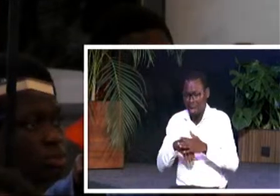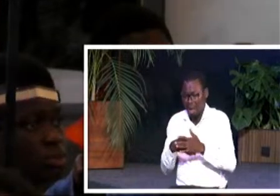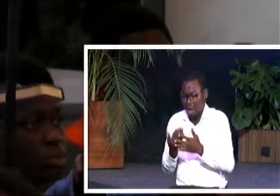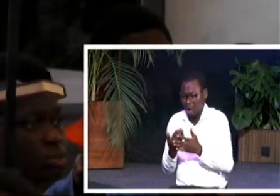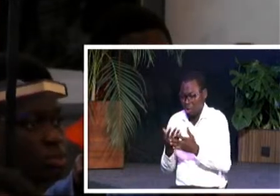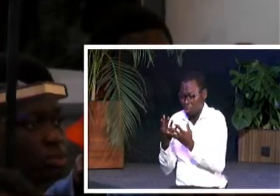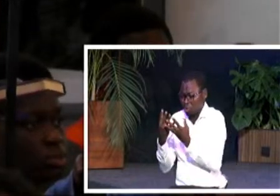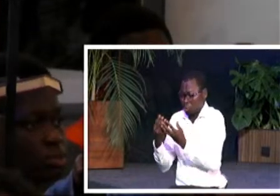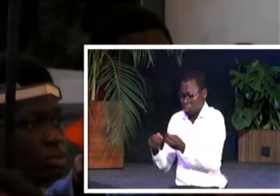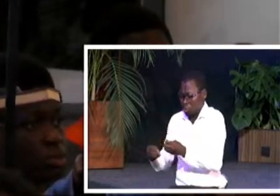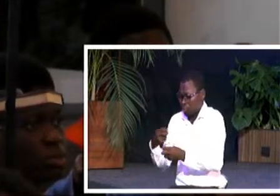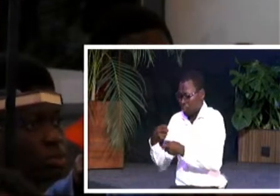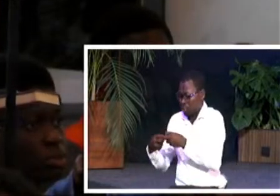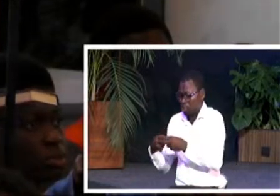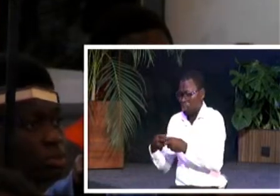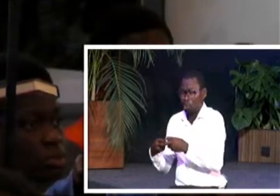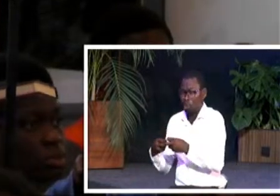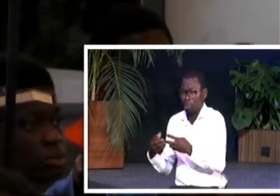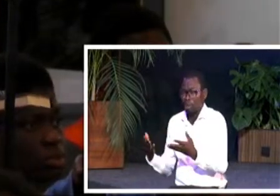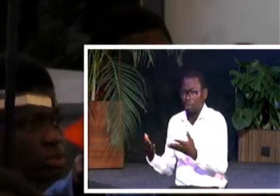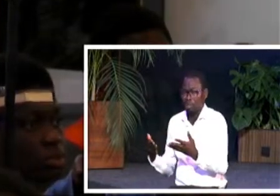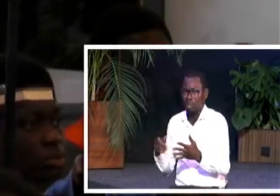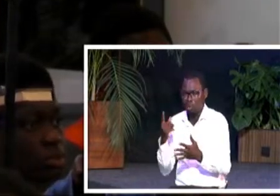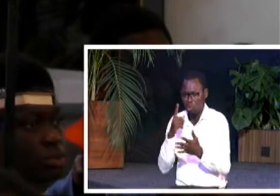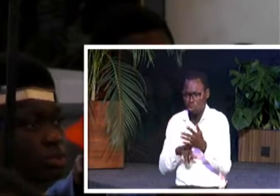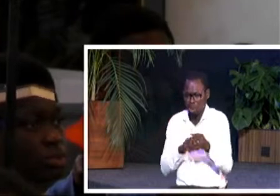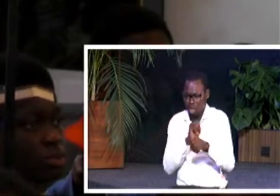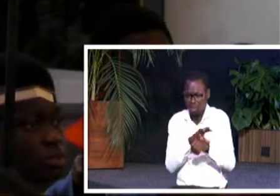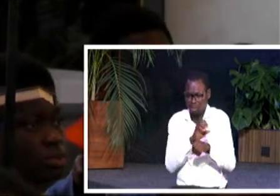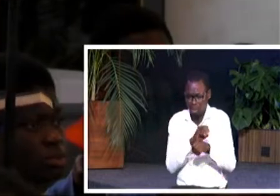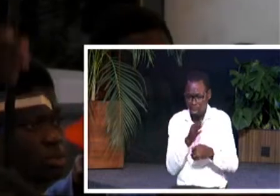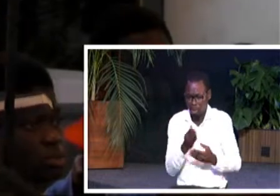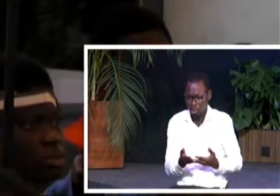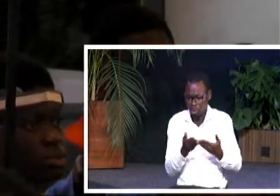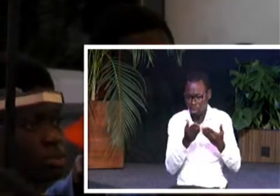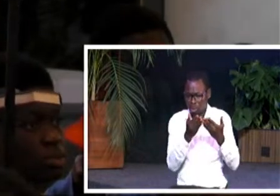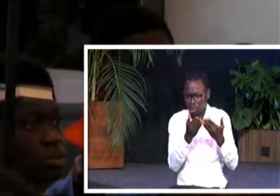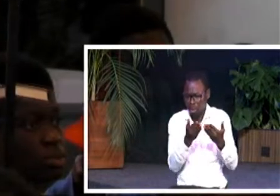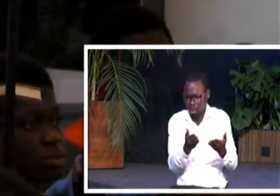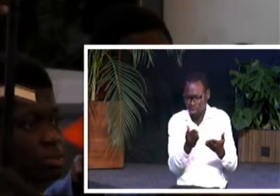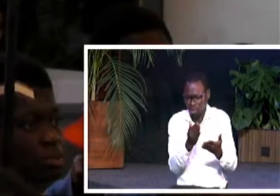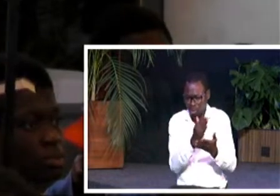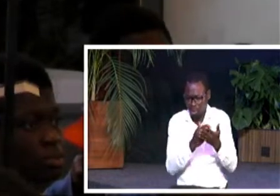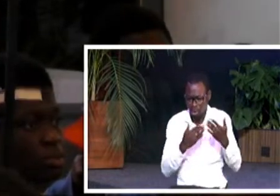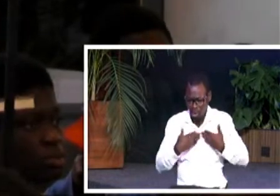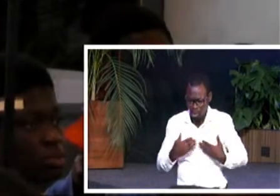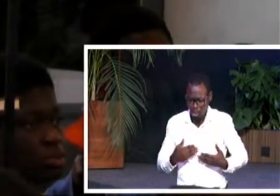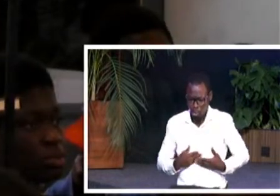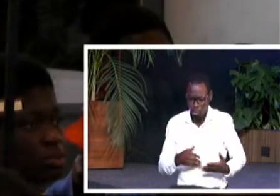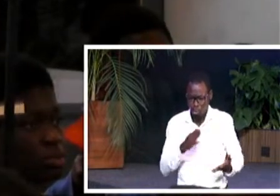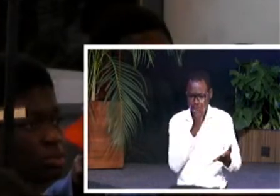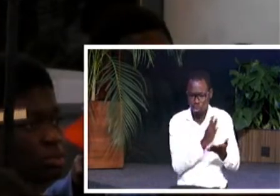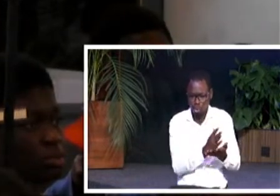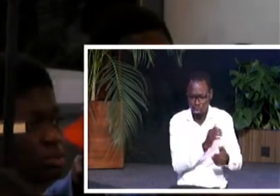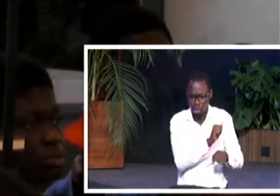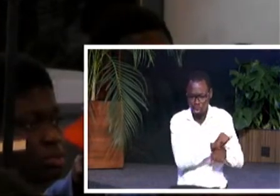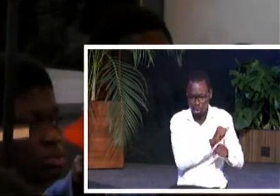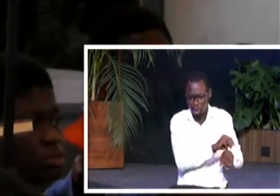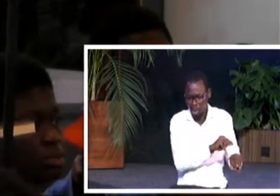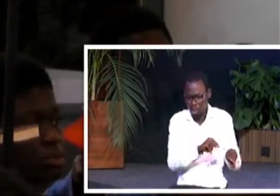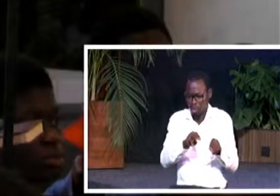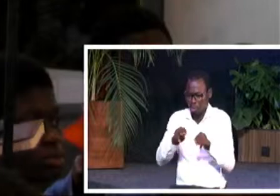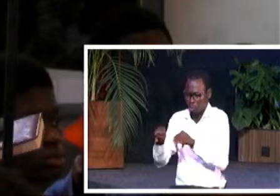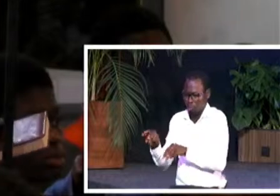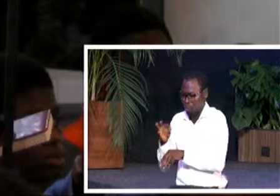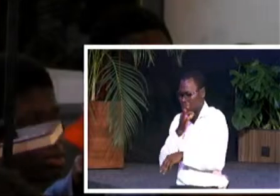then also, what advice would she give to someone who is not into that field, but then want to enter into agribusiness? Thank you